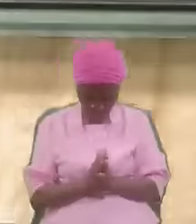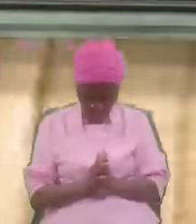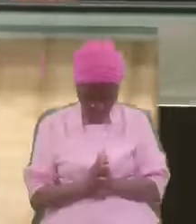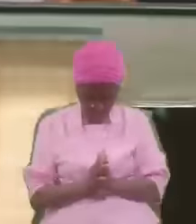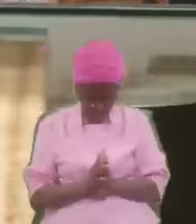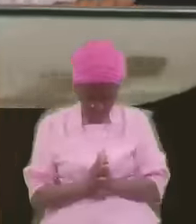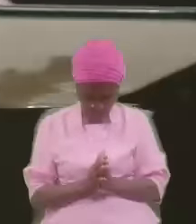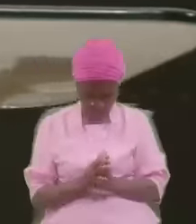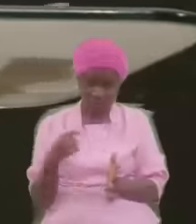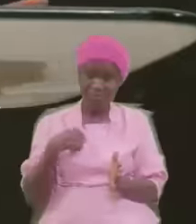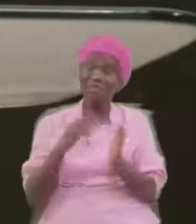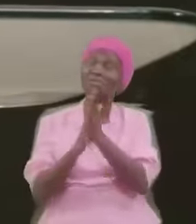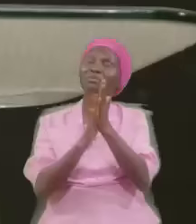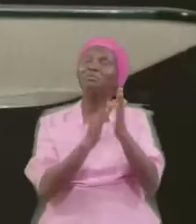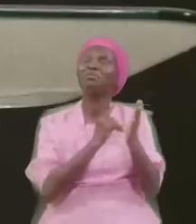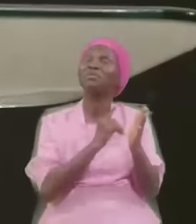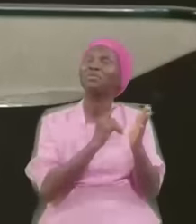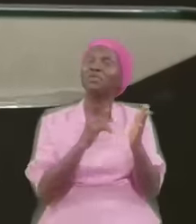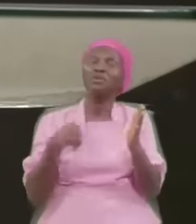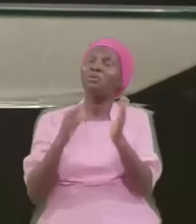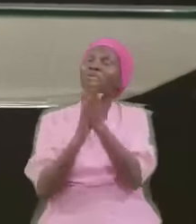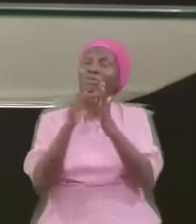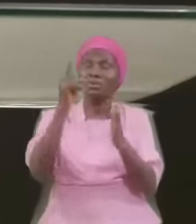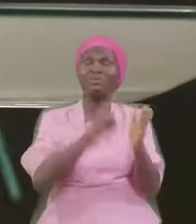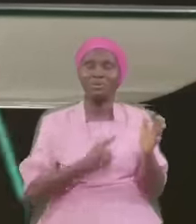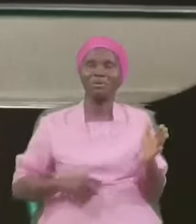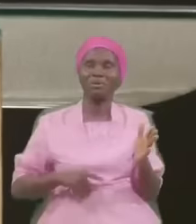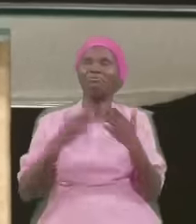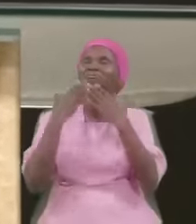We praise you, Lord. There's confirmation in every